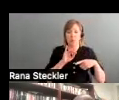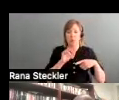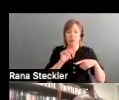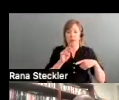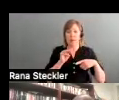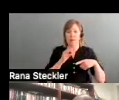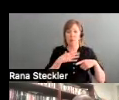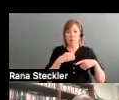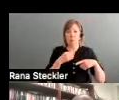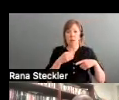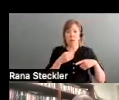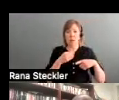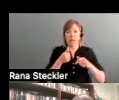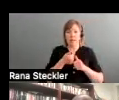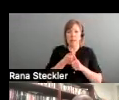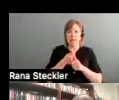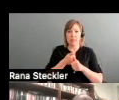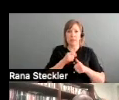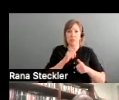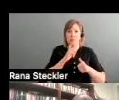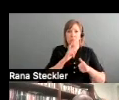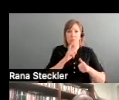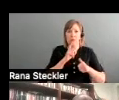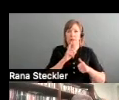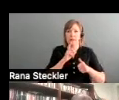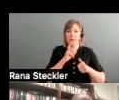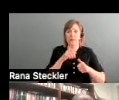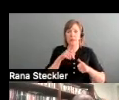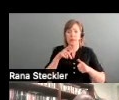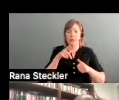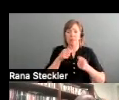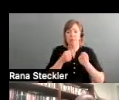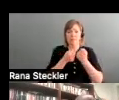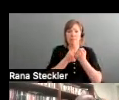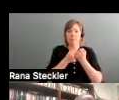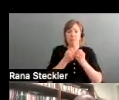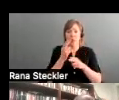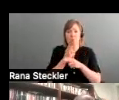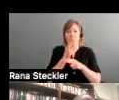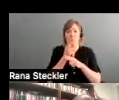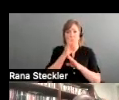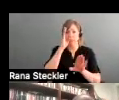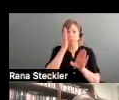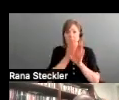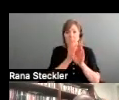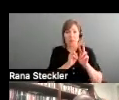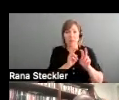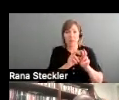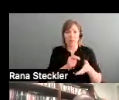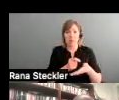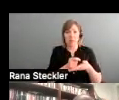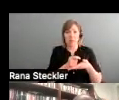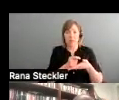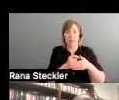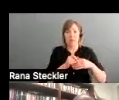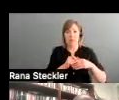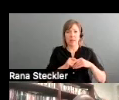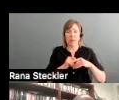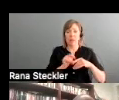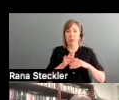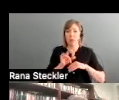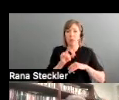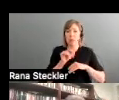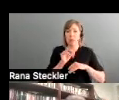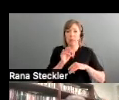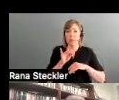William Allinson White, was a proponent of the use of psychoanalytic treatment in the early 20th